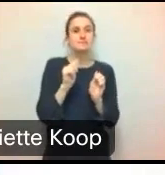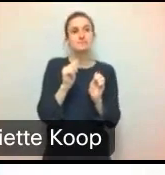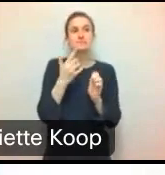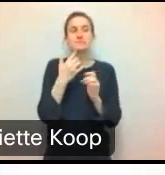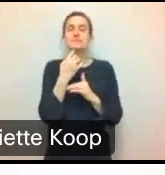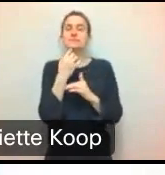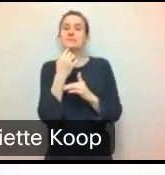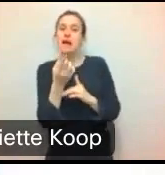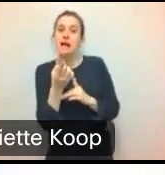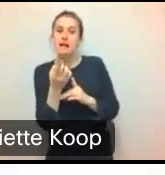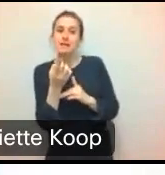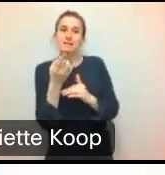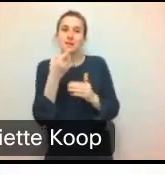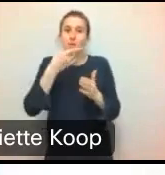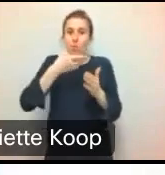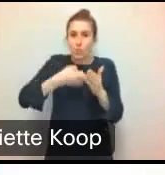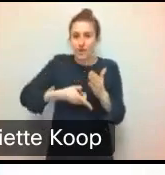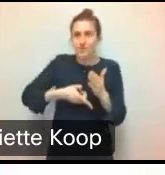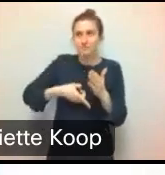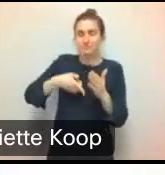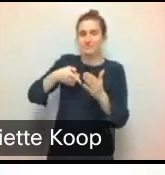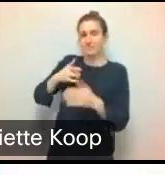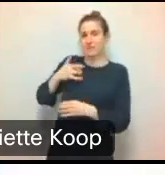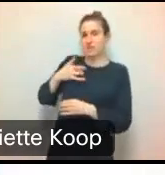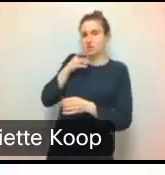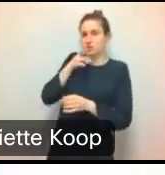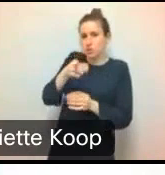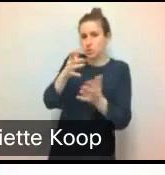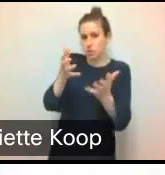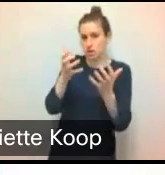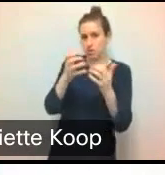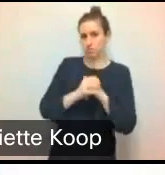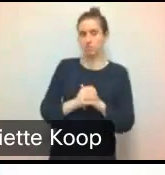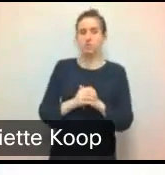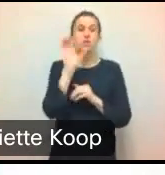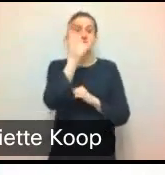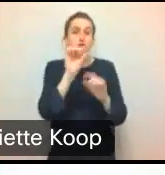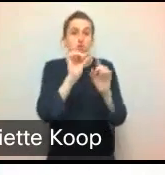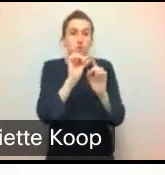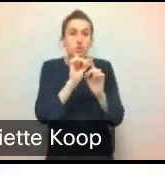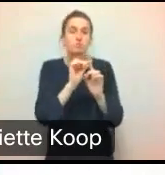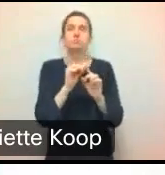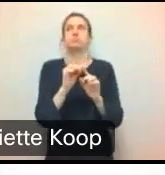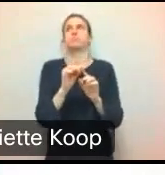thinks you need based on the words you put into that search bar. And again, the search words are important.